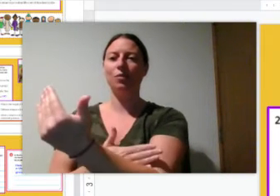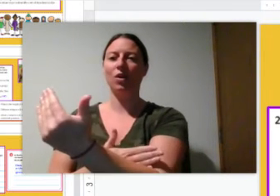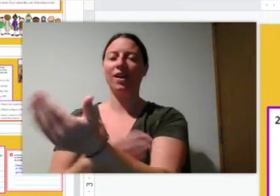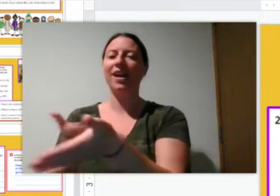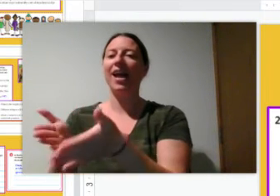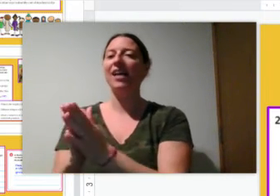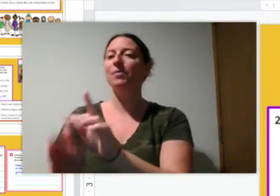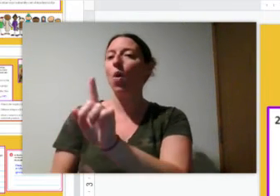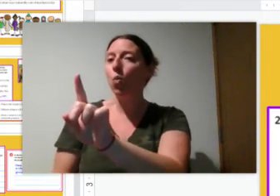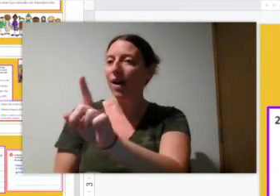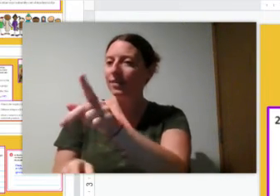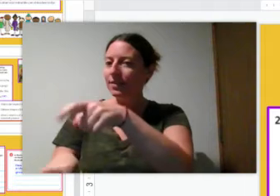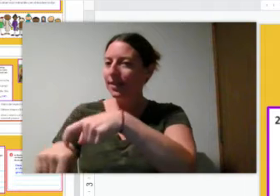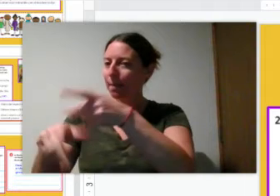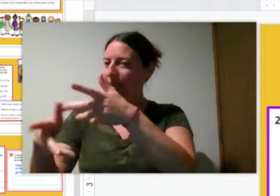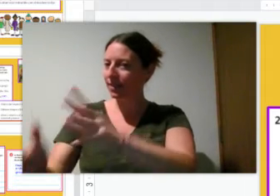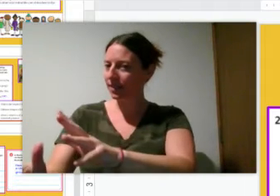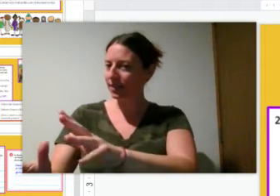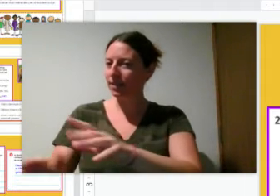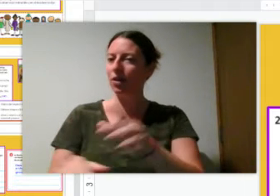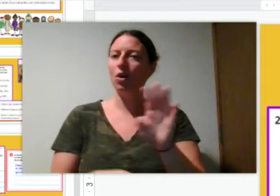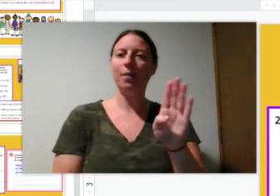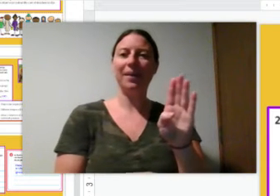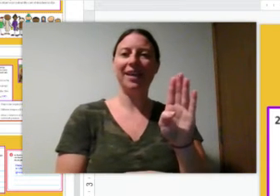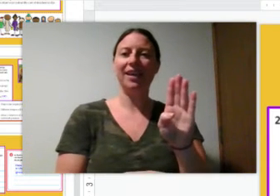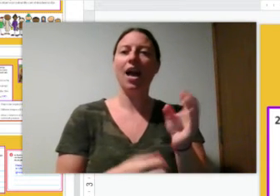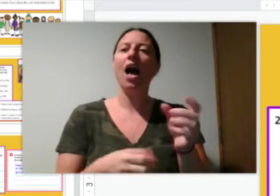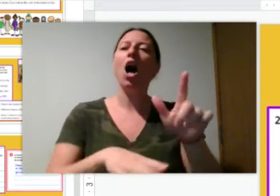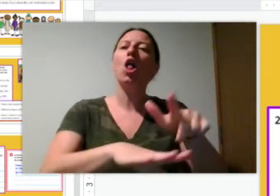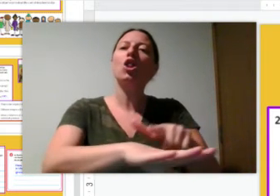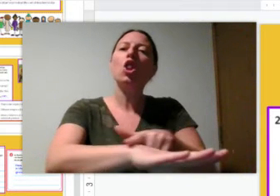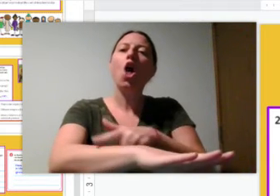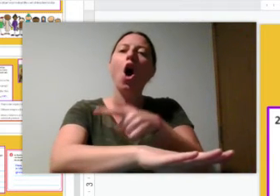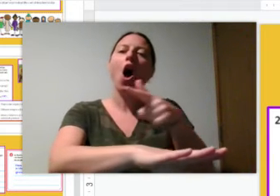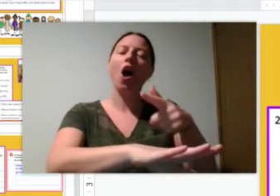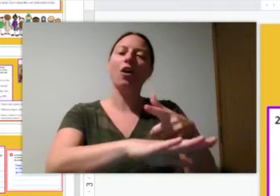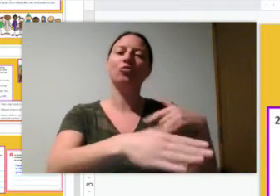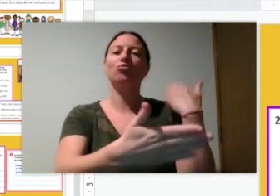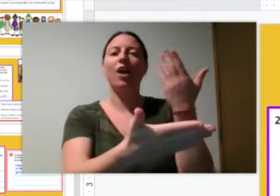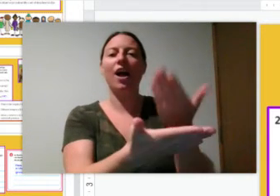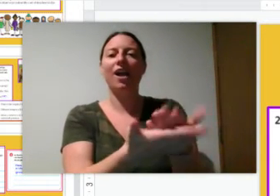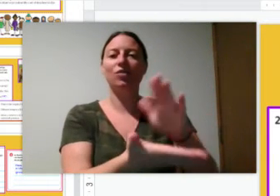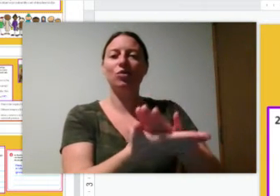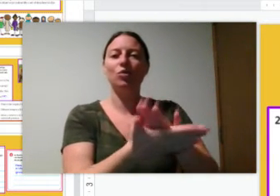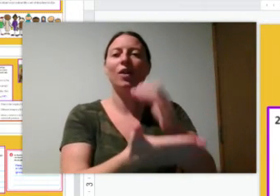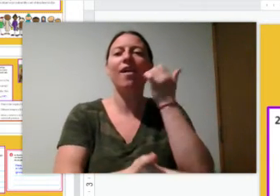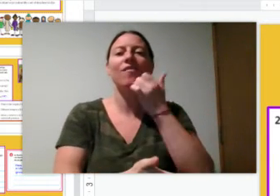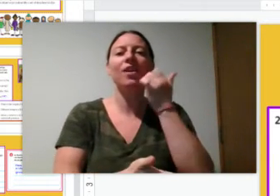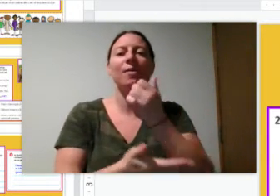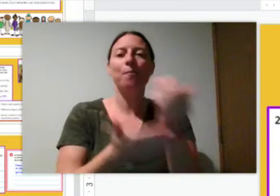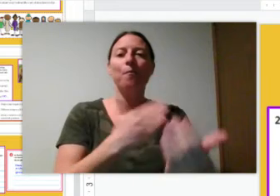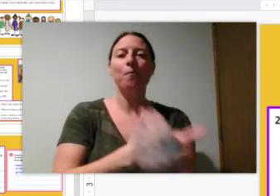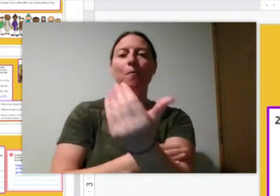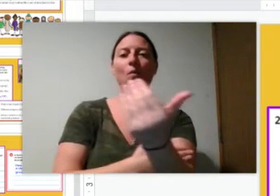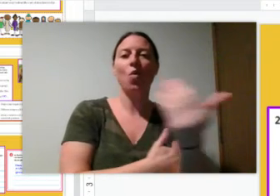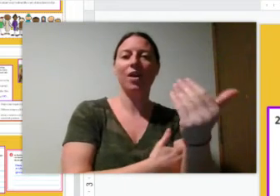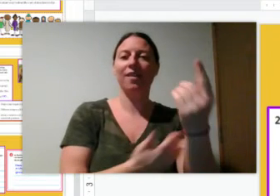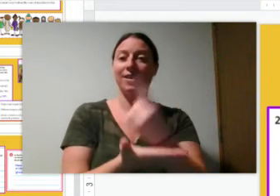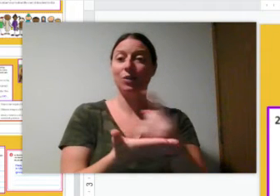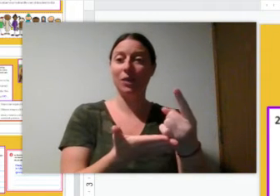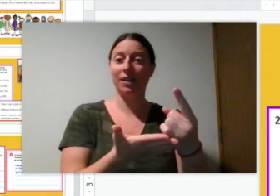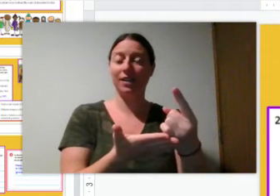asking about one time. Or B, how long did it take you to get to school each morning this week? Question